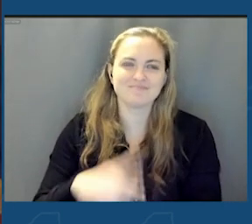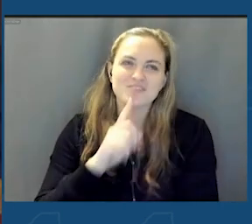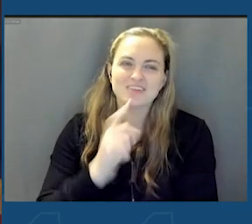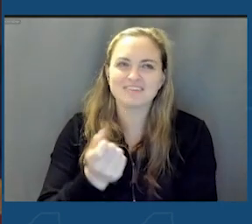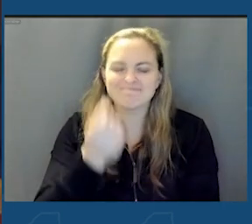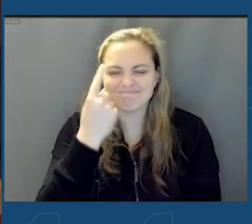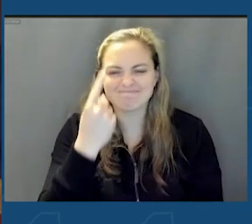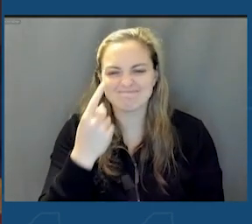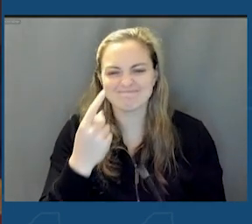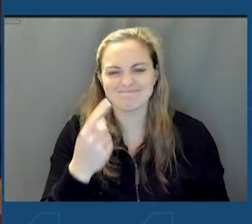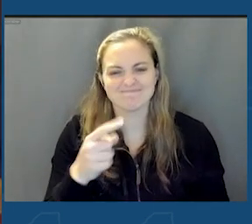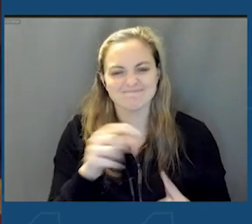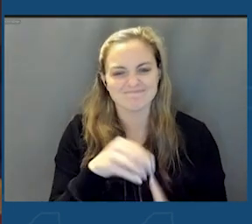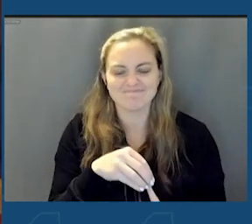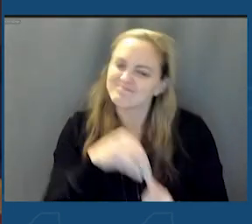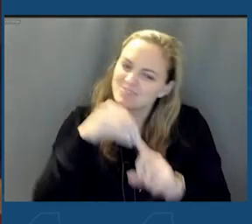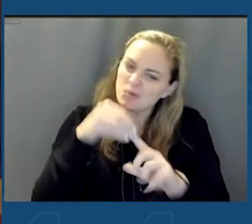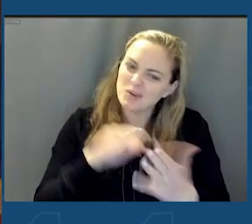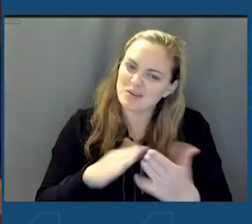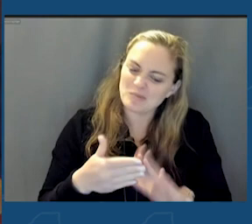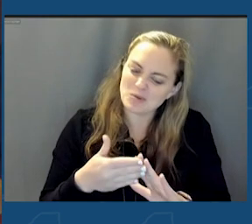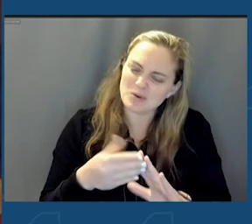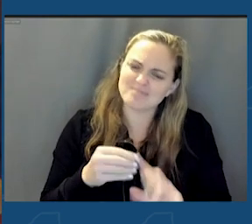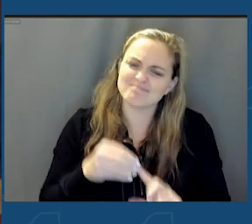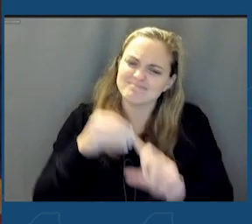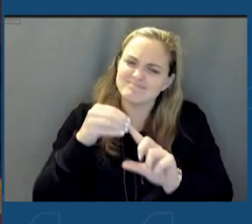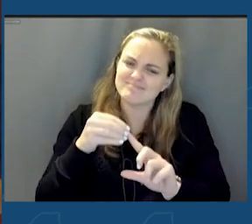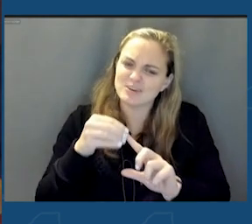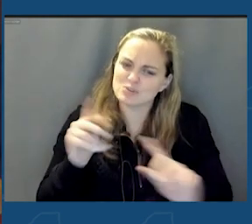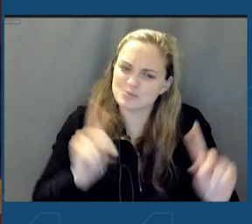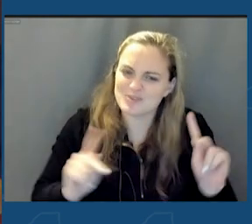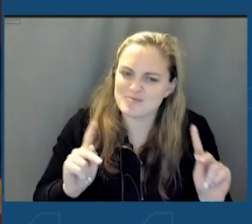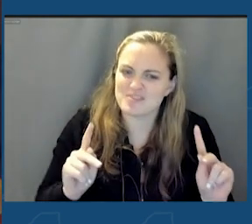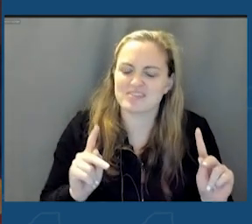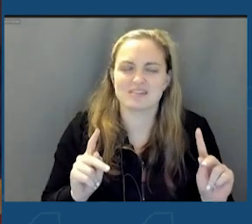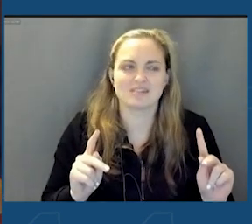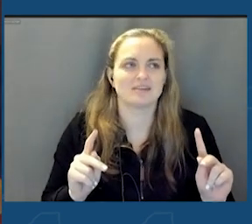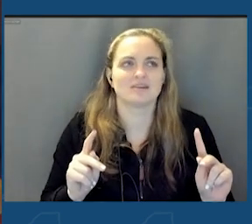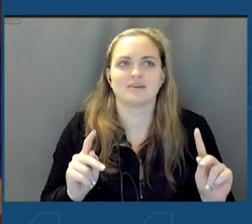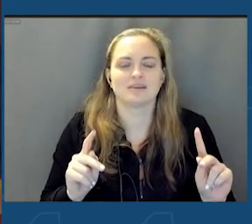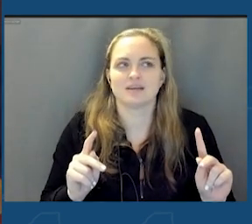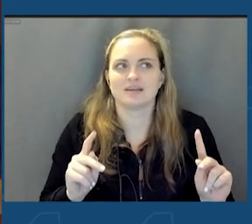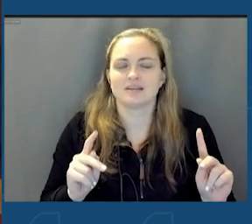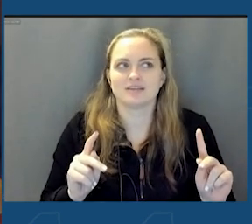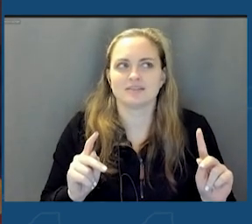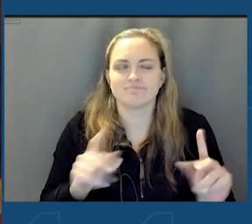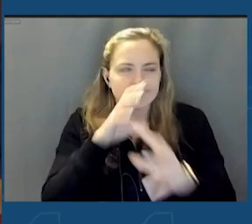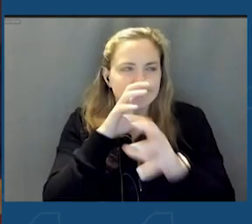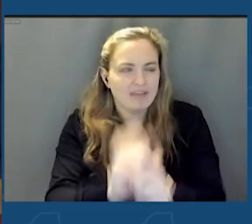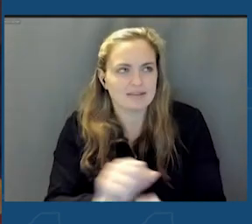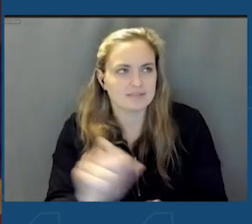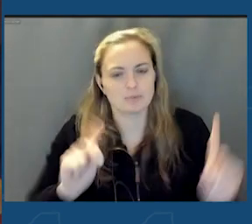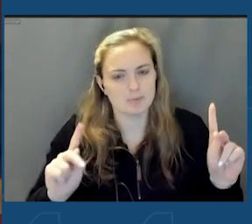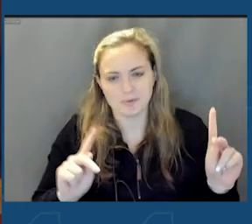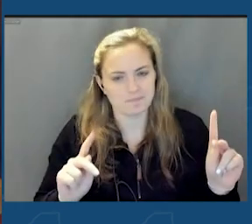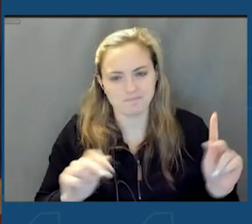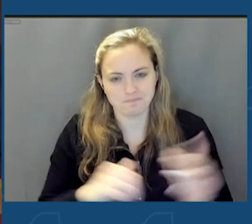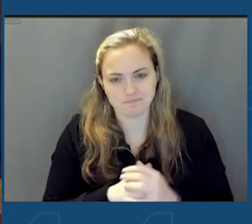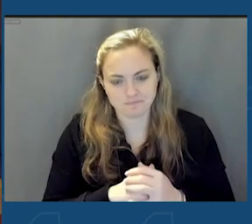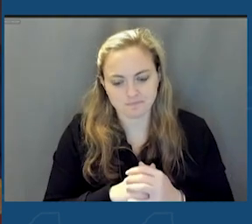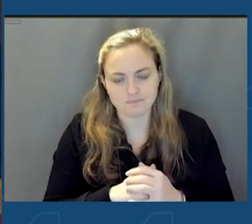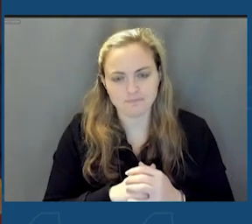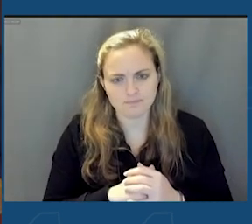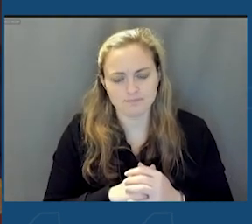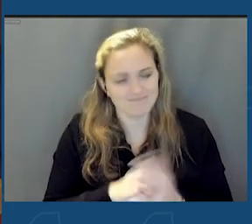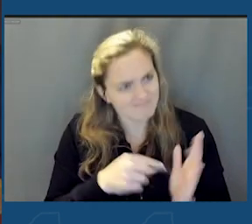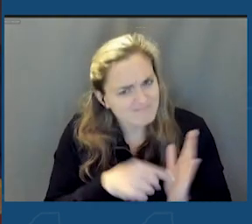It's got special attributes. It's got people. So fascinating. And it deserves, not just